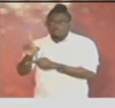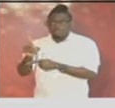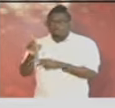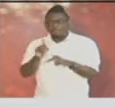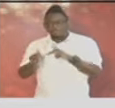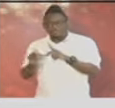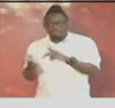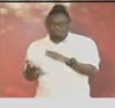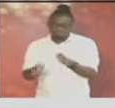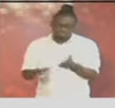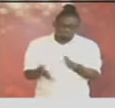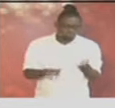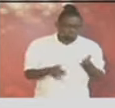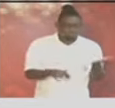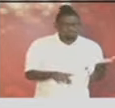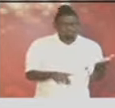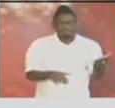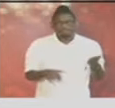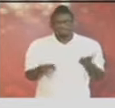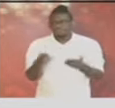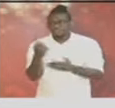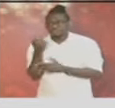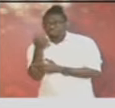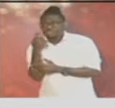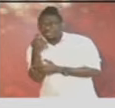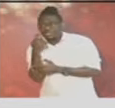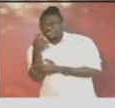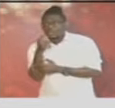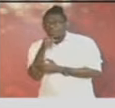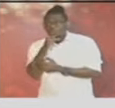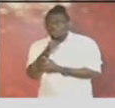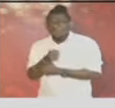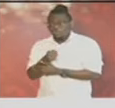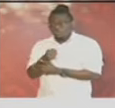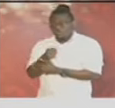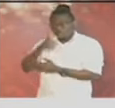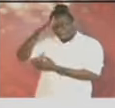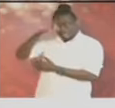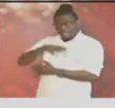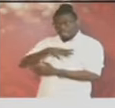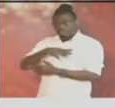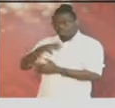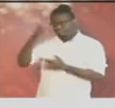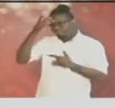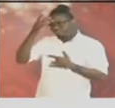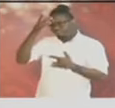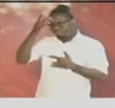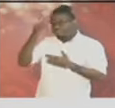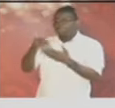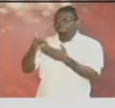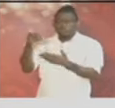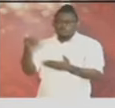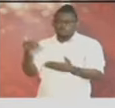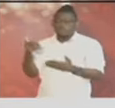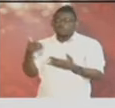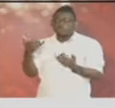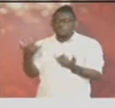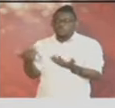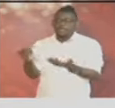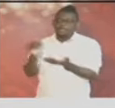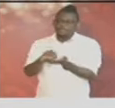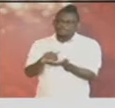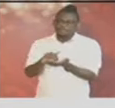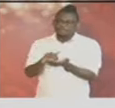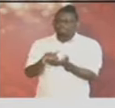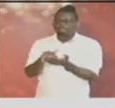the most recent being another elderly male with pre-existing conditions, and again we extend our condolences to the members